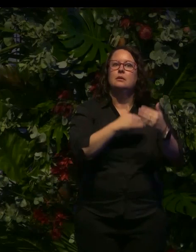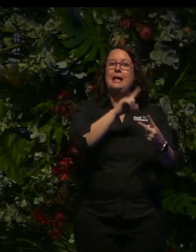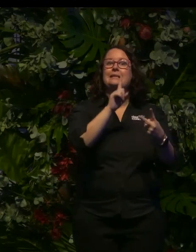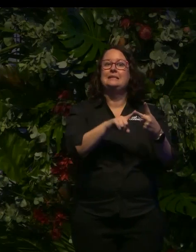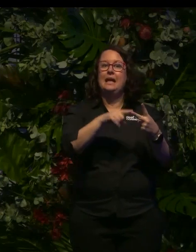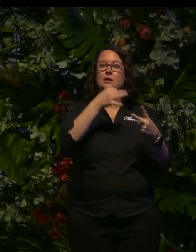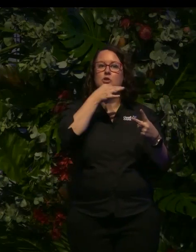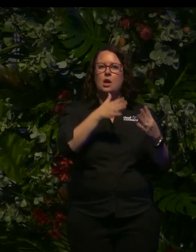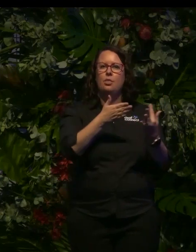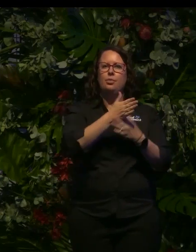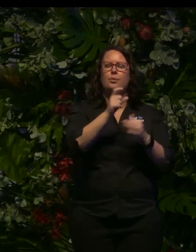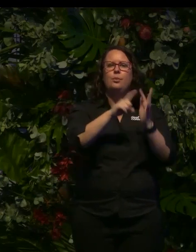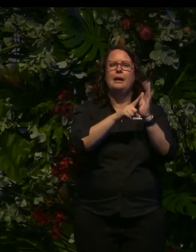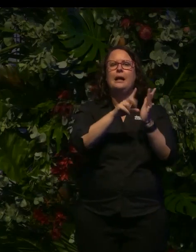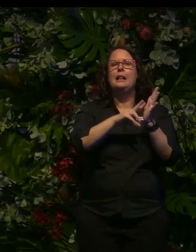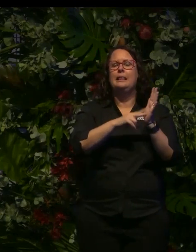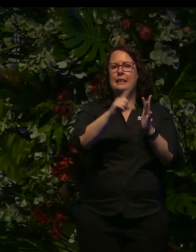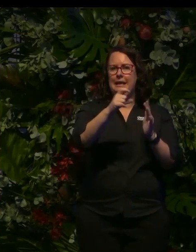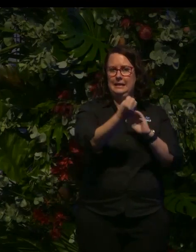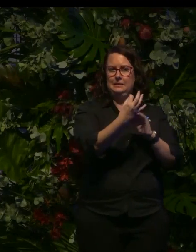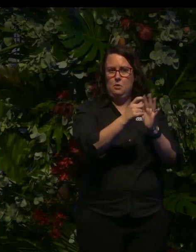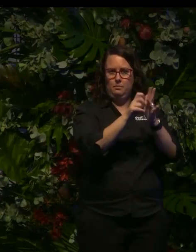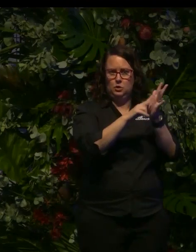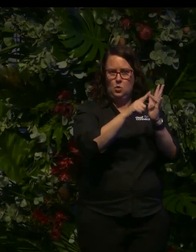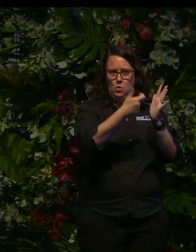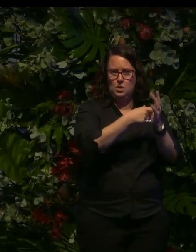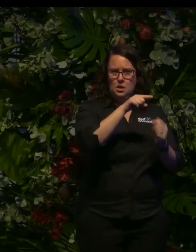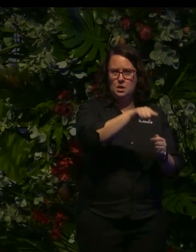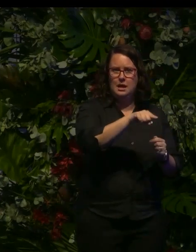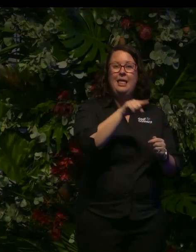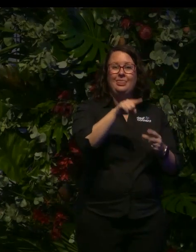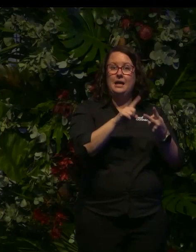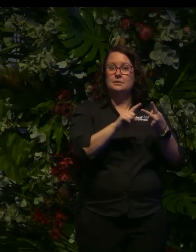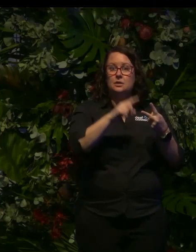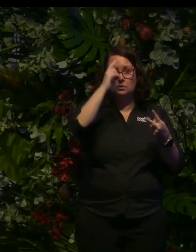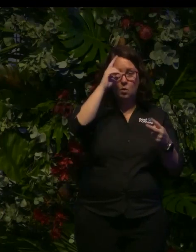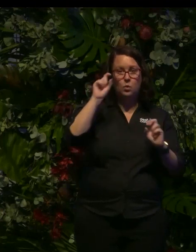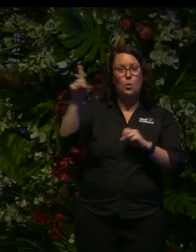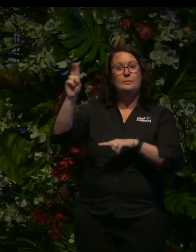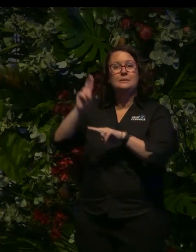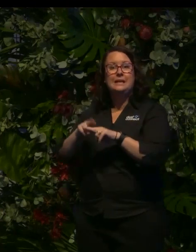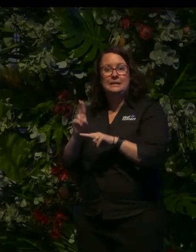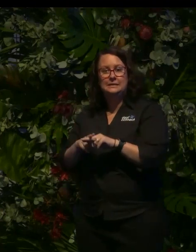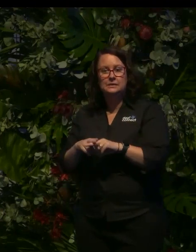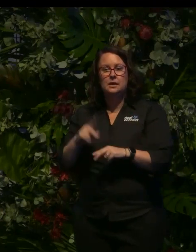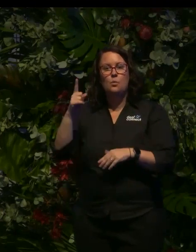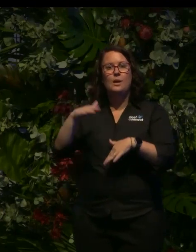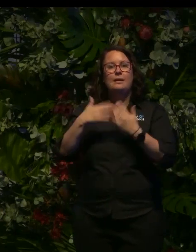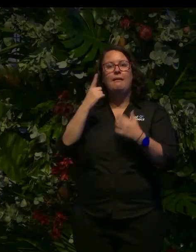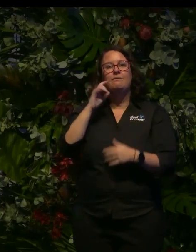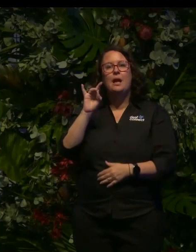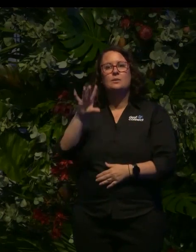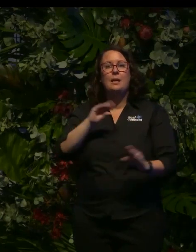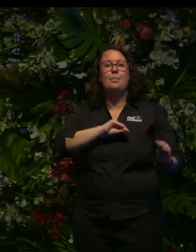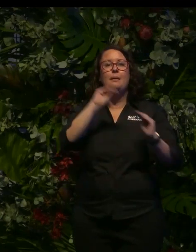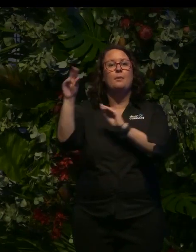second child through a clinic-recruited sperm donor. That girl also called this man daddy, and one day he found out that they were going to